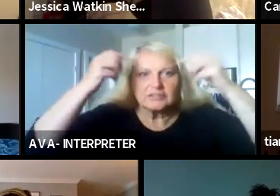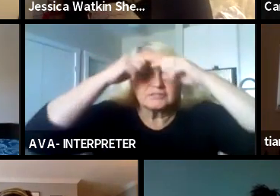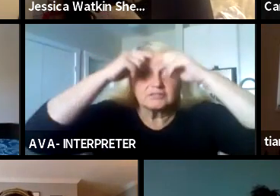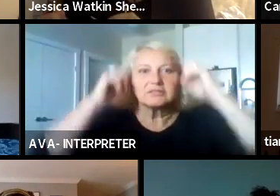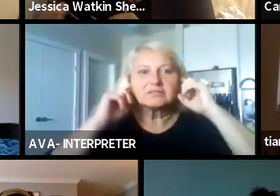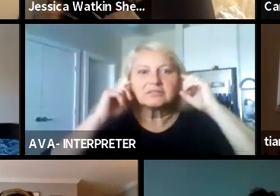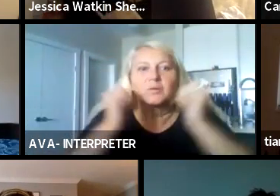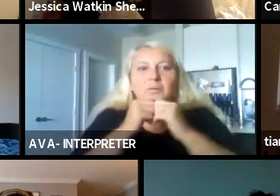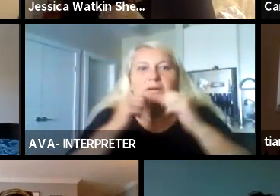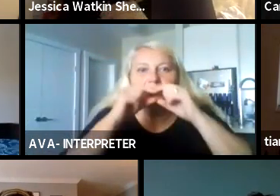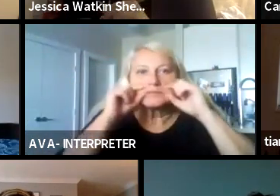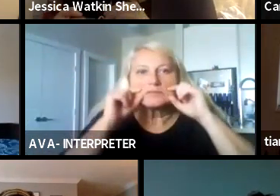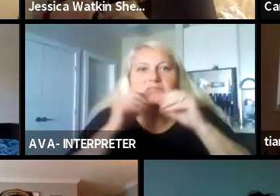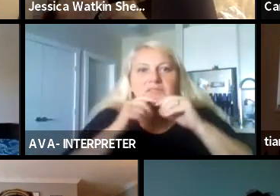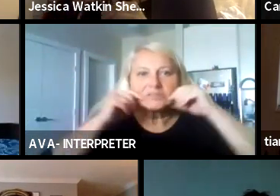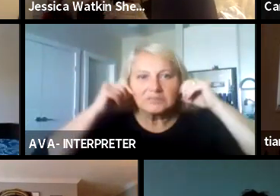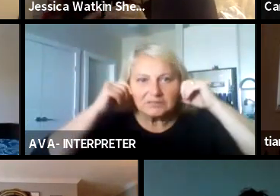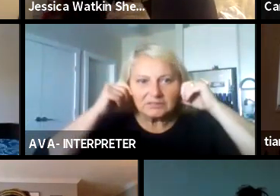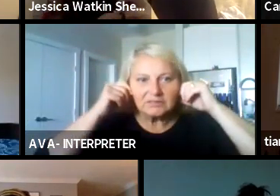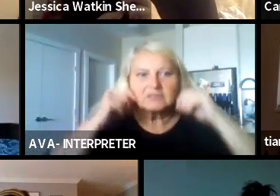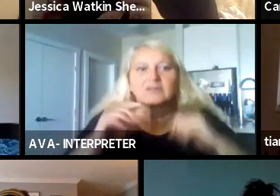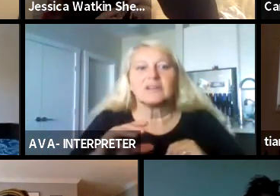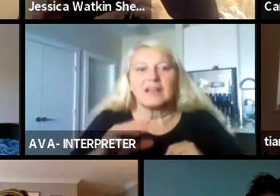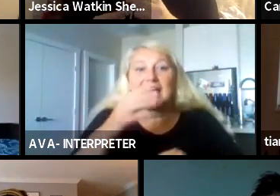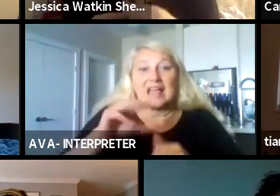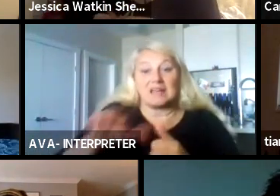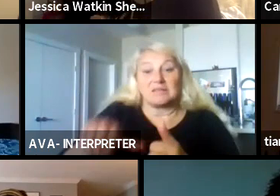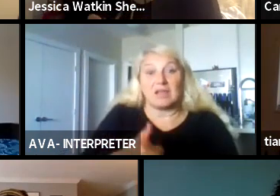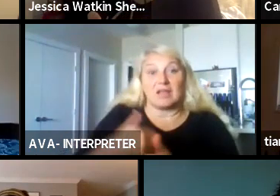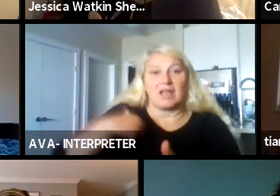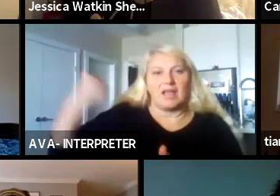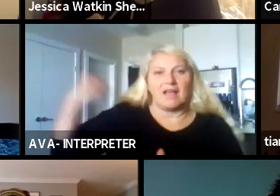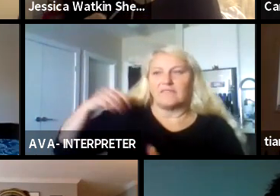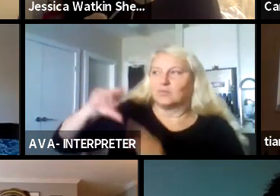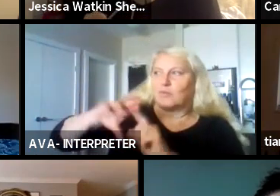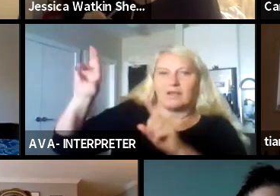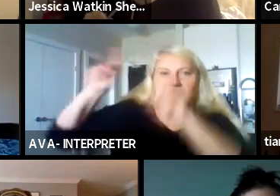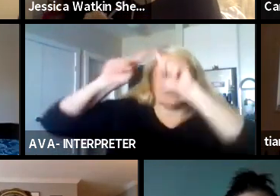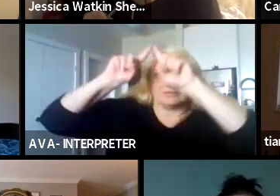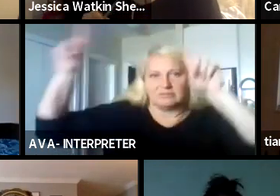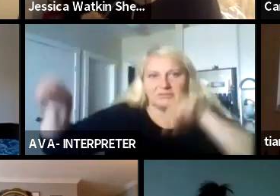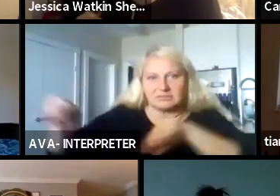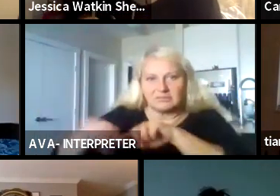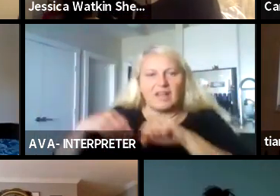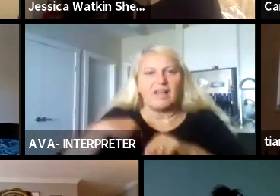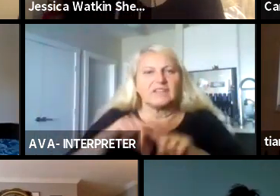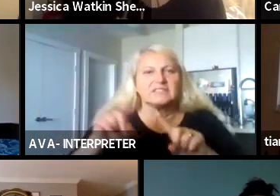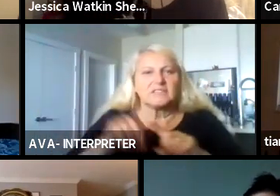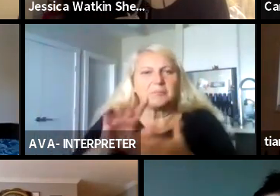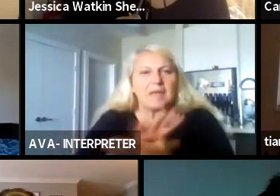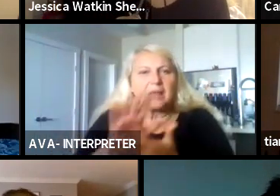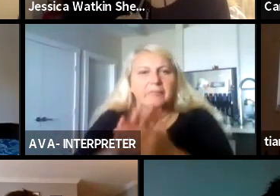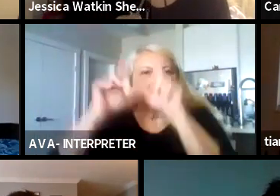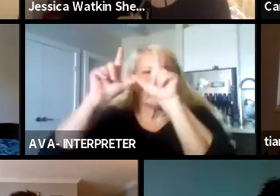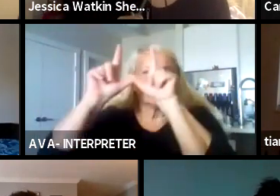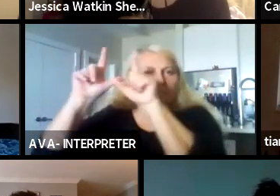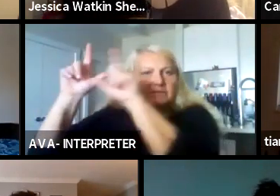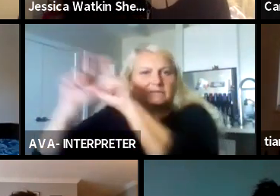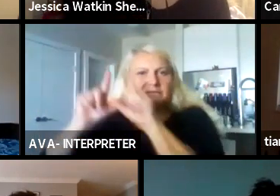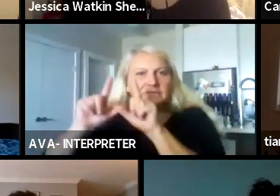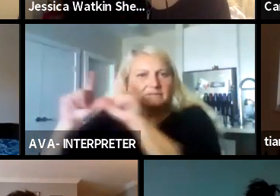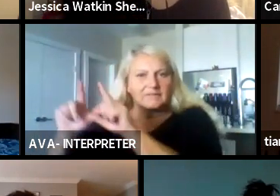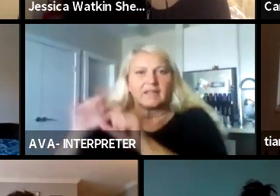On the wall behind you, behind me, you see just a ton of post-it notes, which represent all the things I am expecting